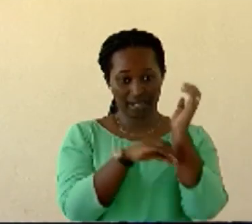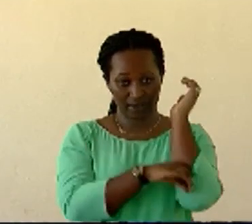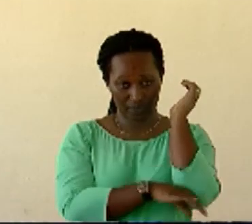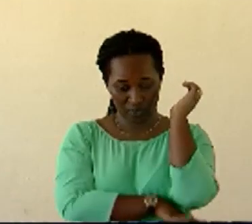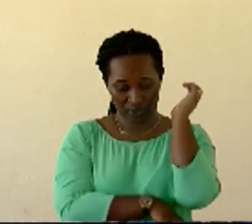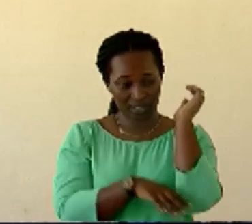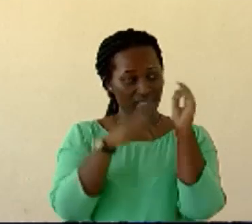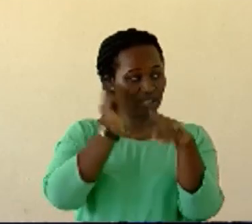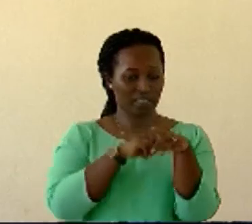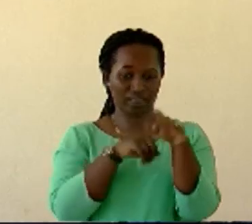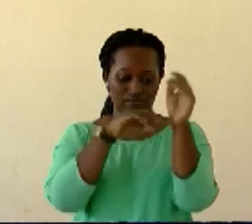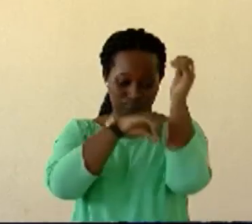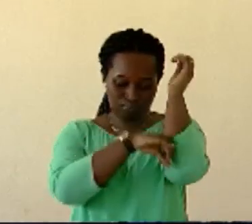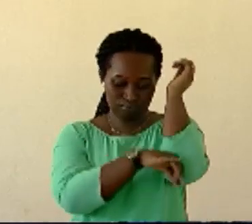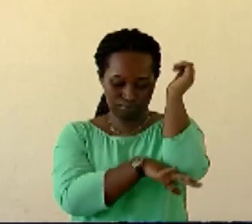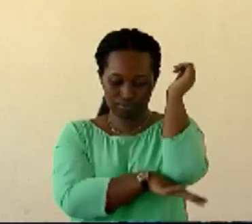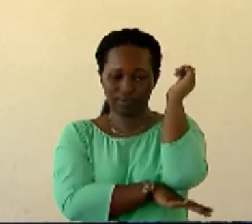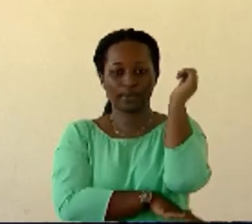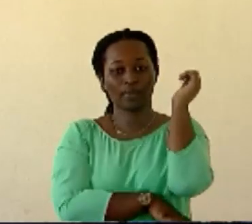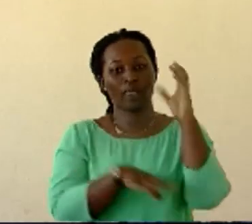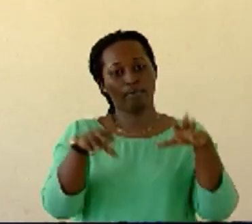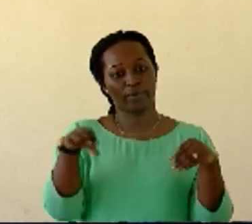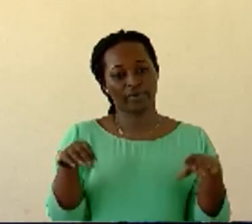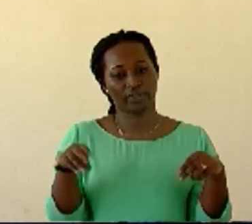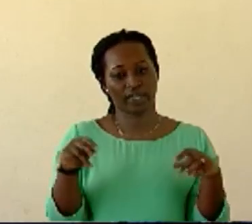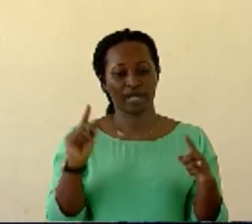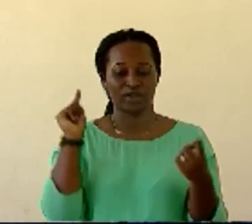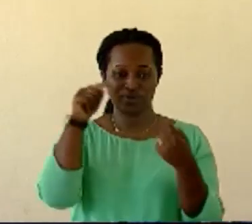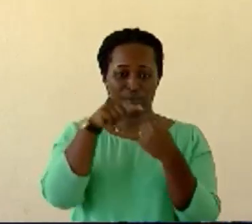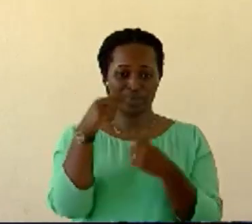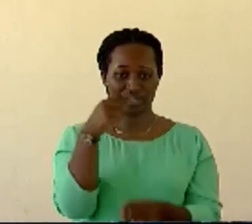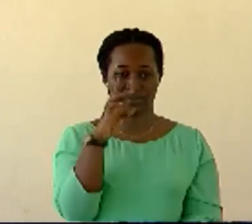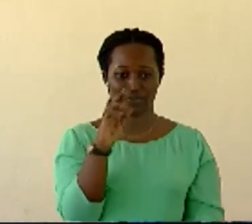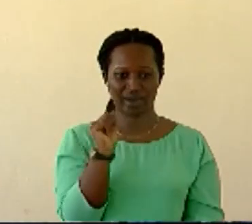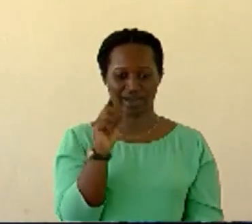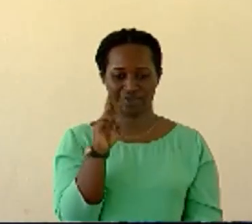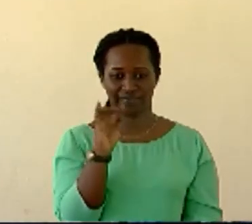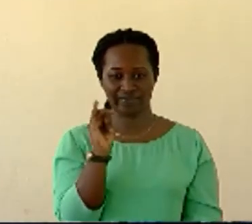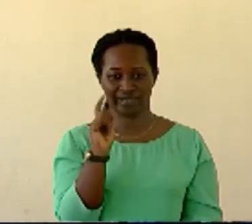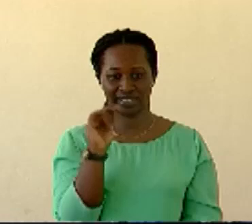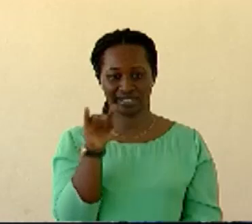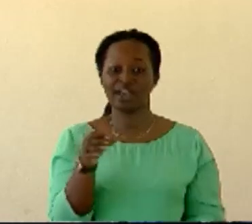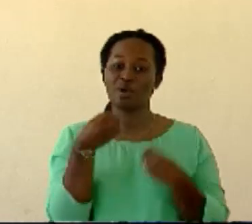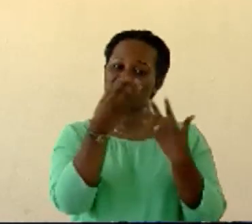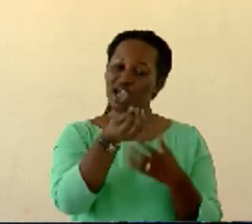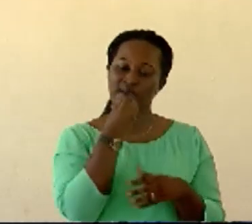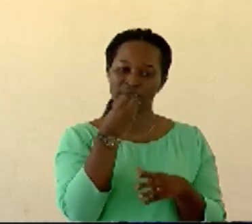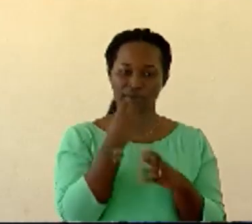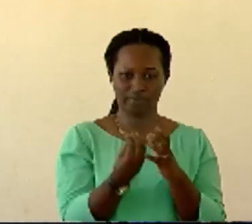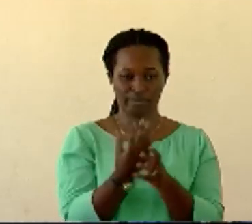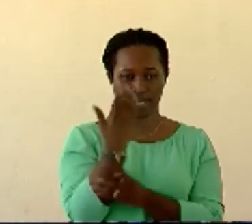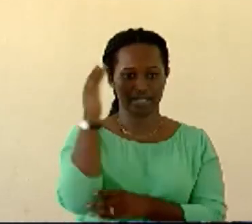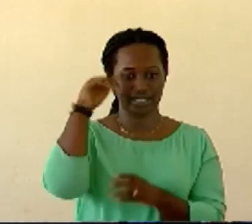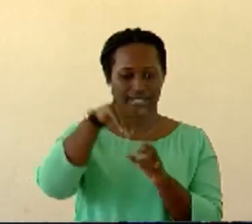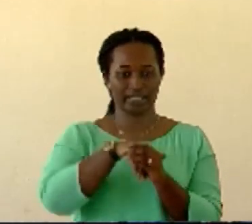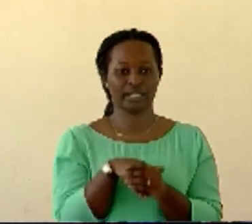going into the soil towards gravity, they fix this plant family into